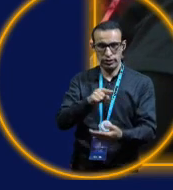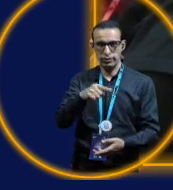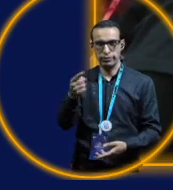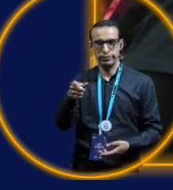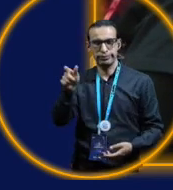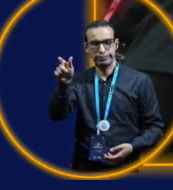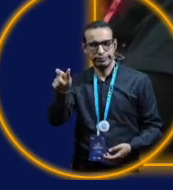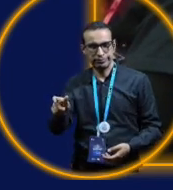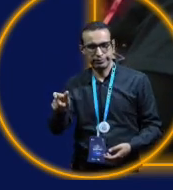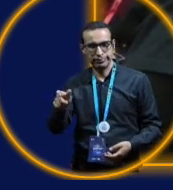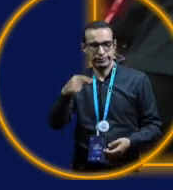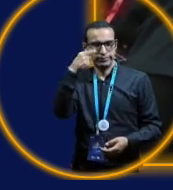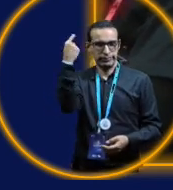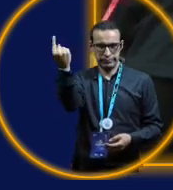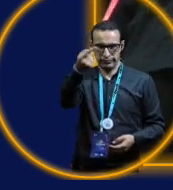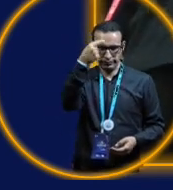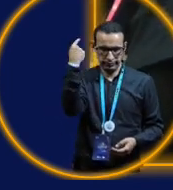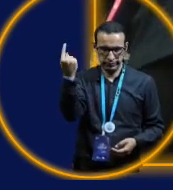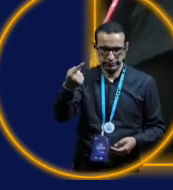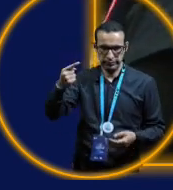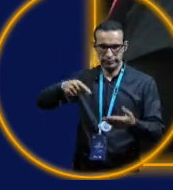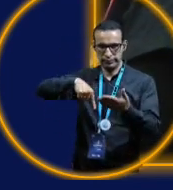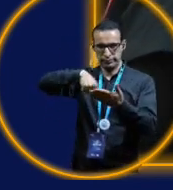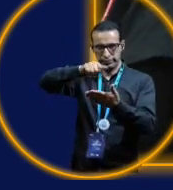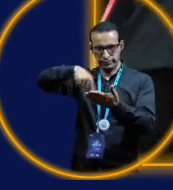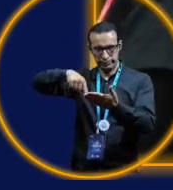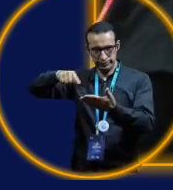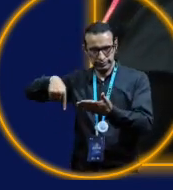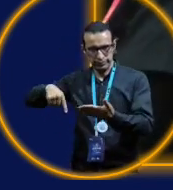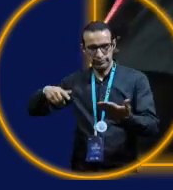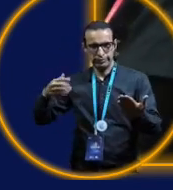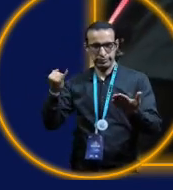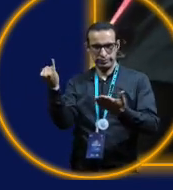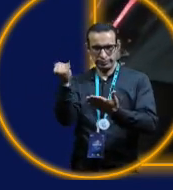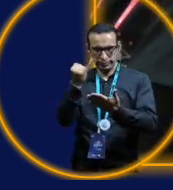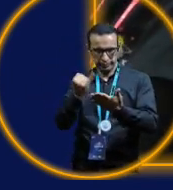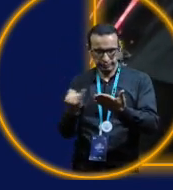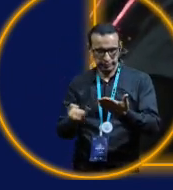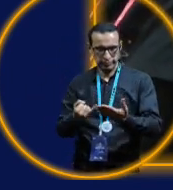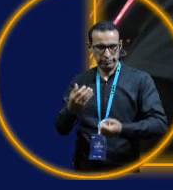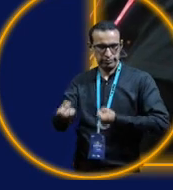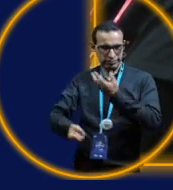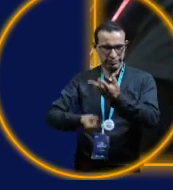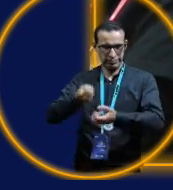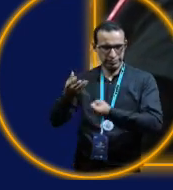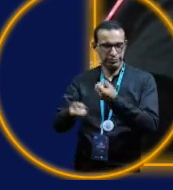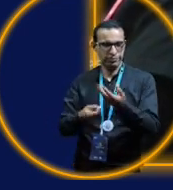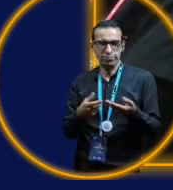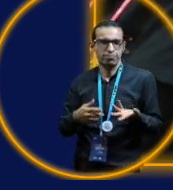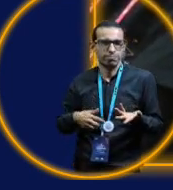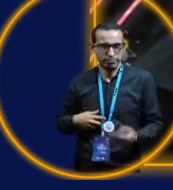youre music it could be useful painting or any other